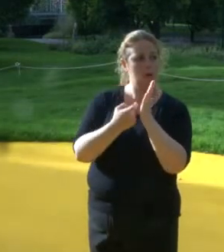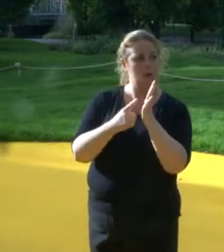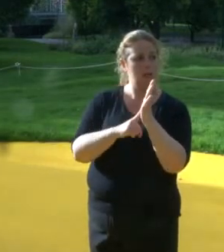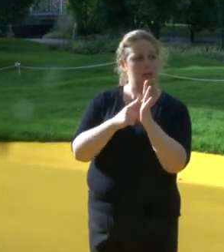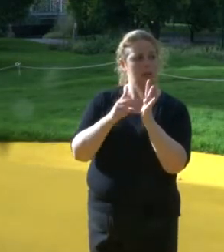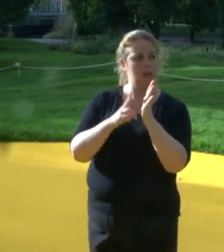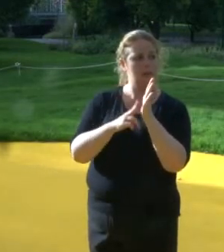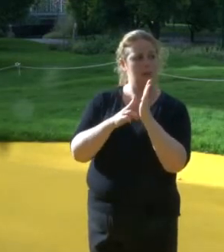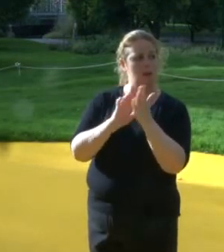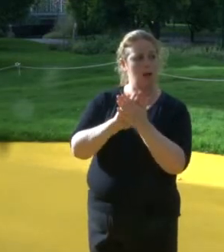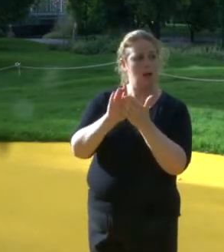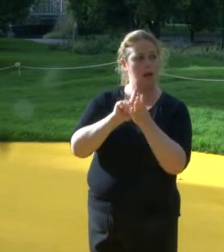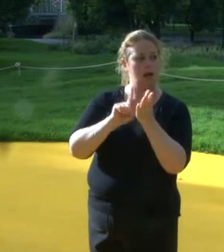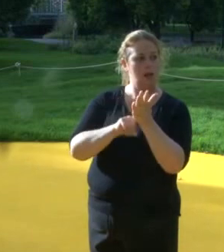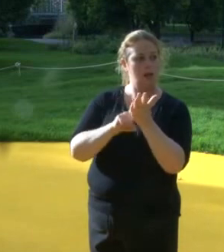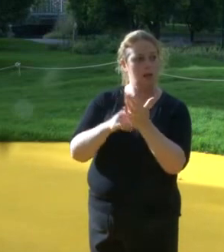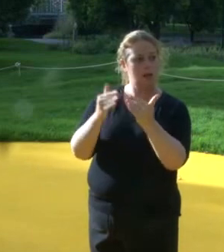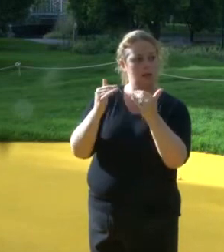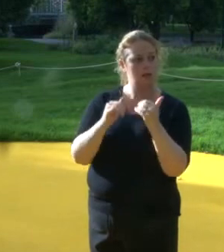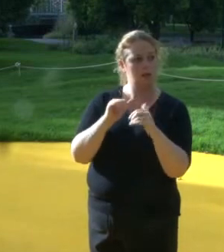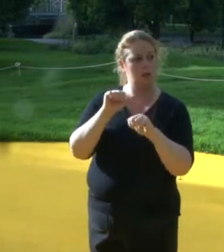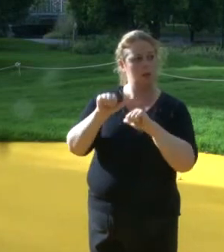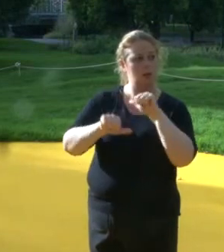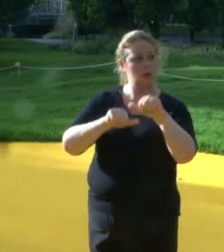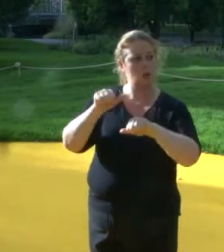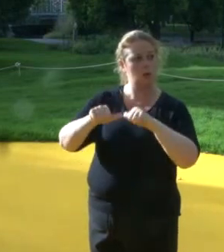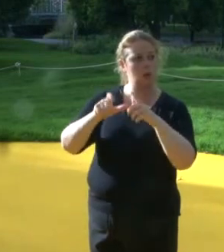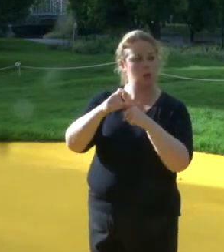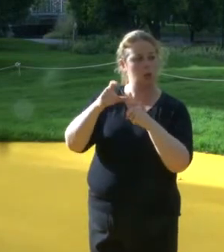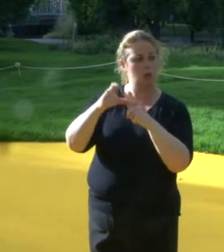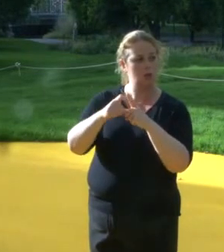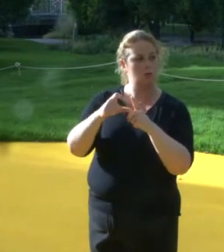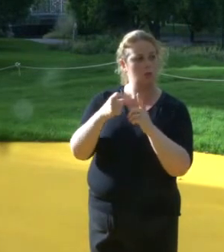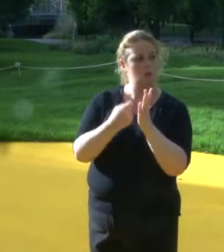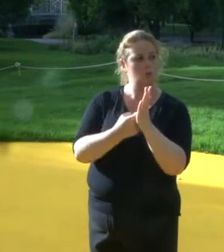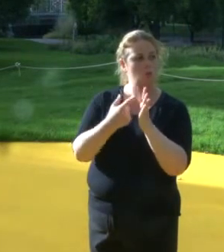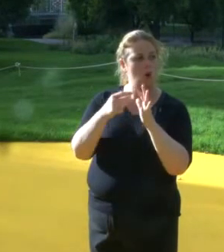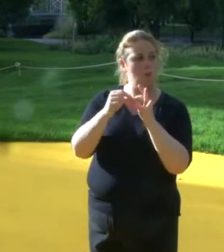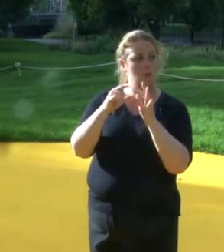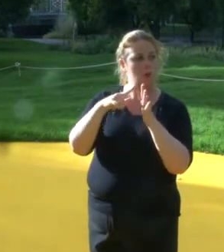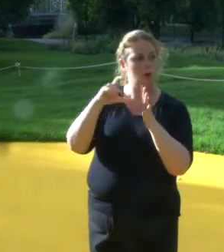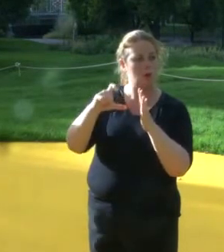Lim, published by Allen and Unwin. Now we welcome the Minister to announce the winner.